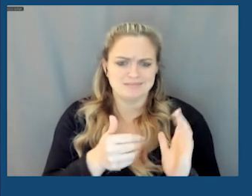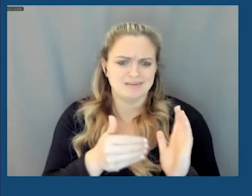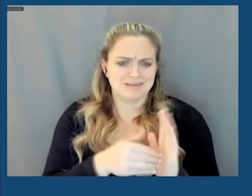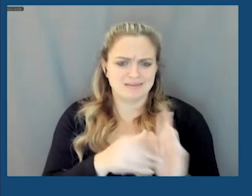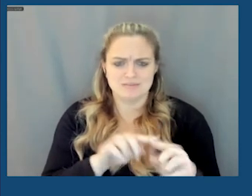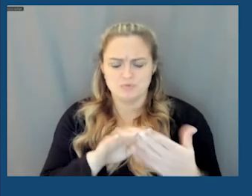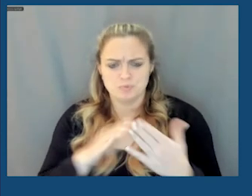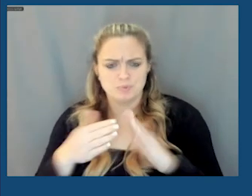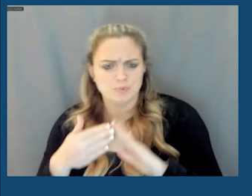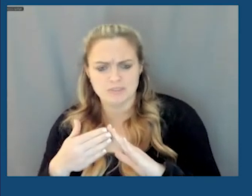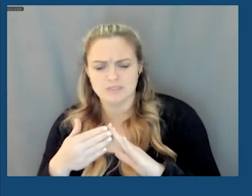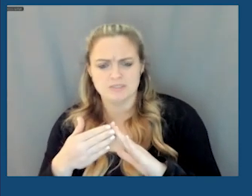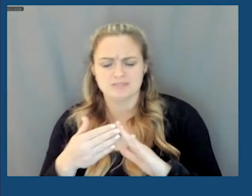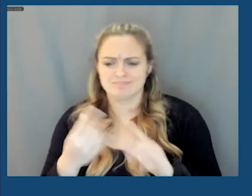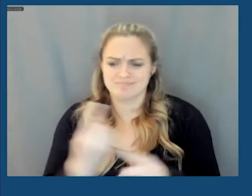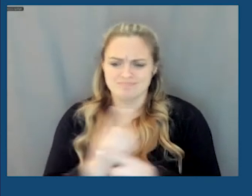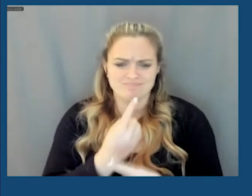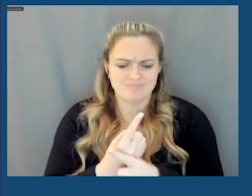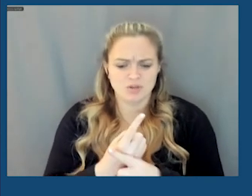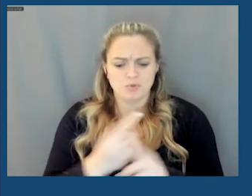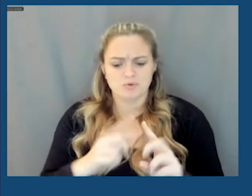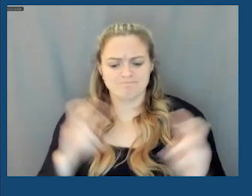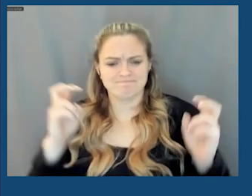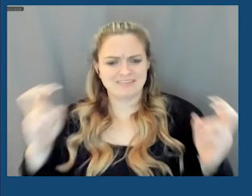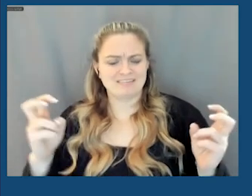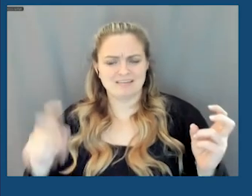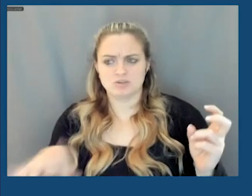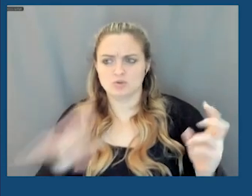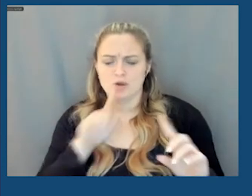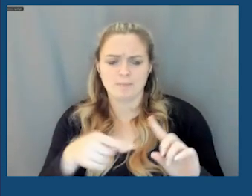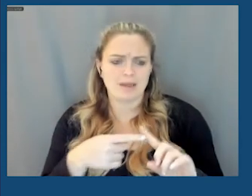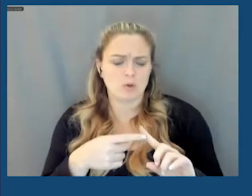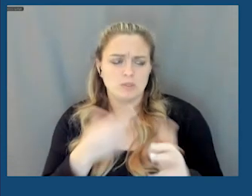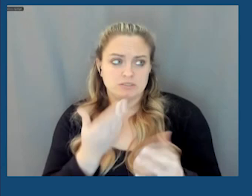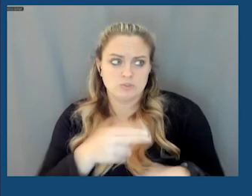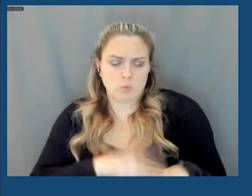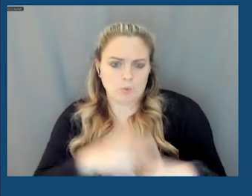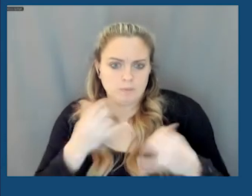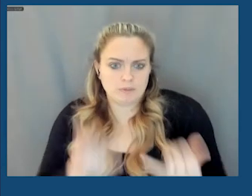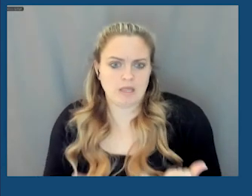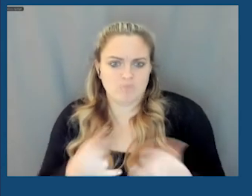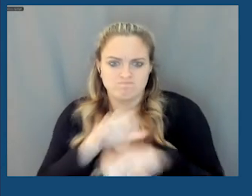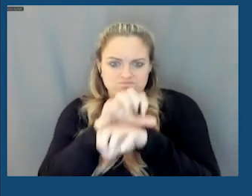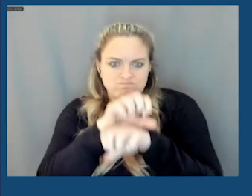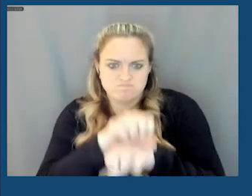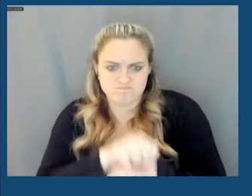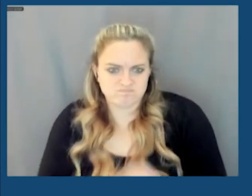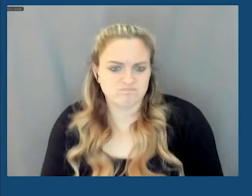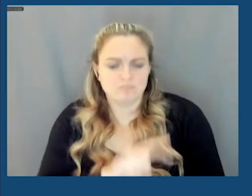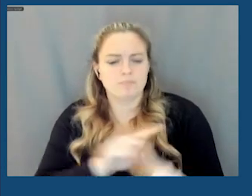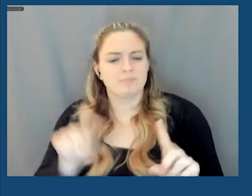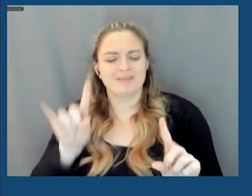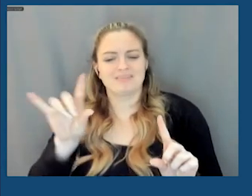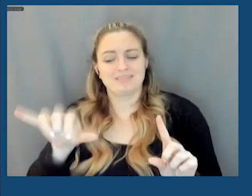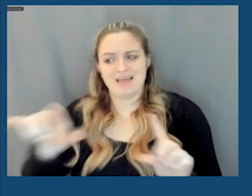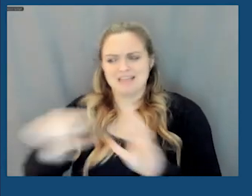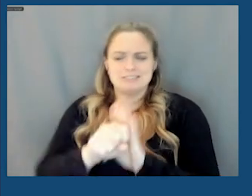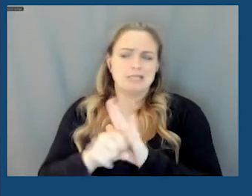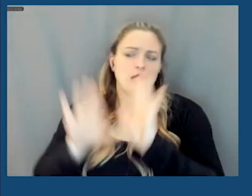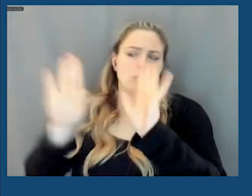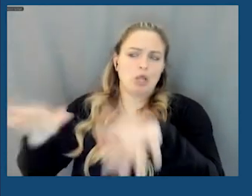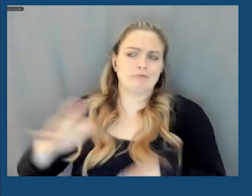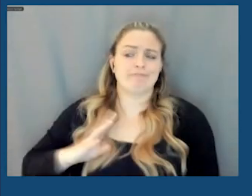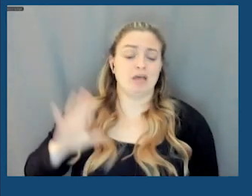communities. It's a regular part of the headlines. People talk about it. It's almost normalized. Well, that's that state. They're doing that. It's